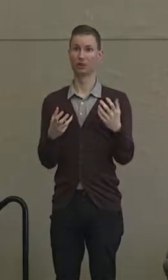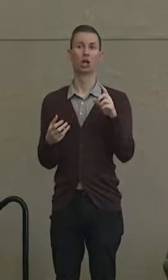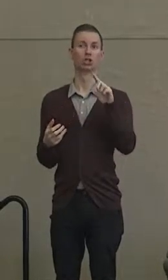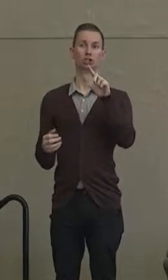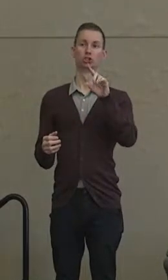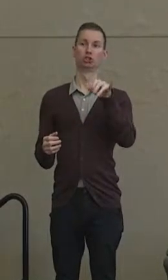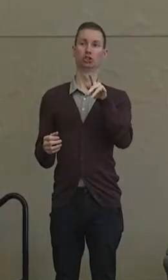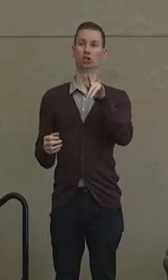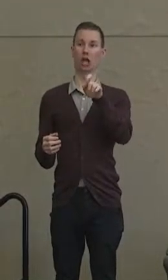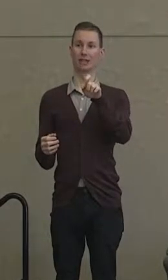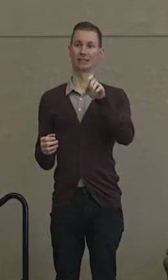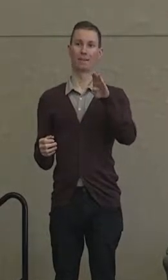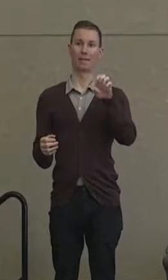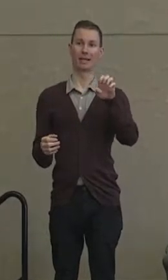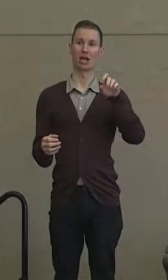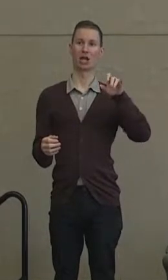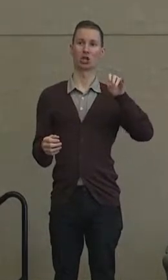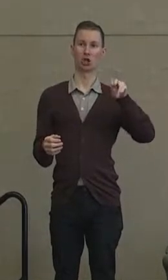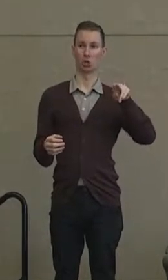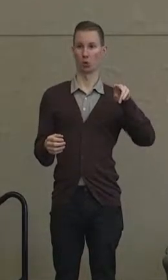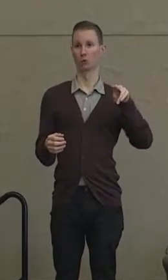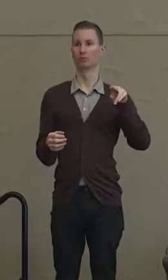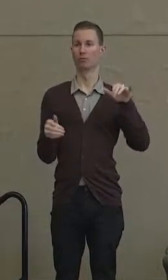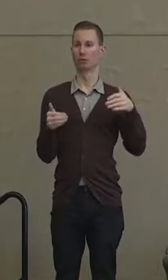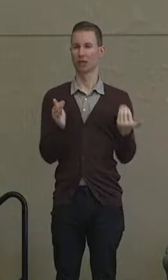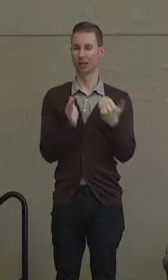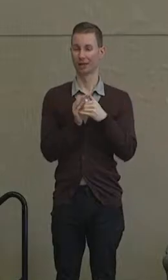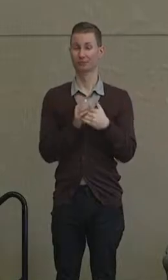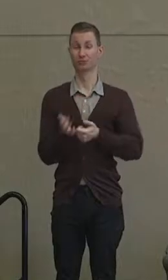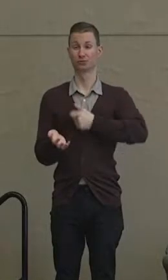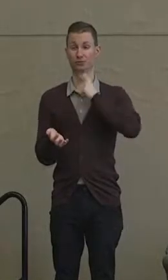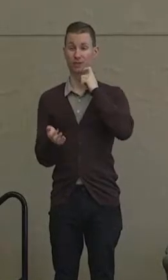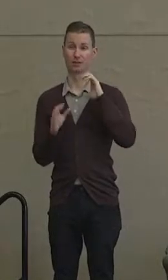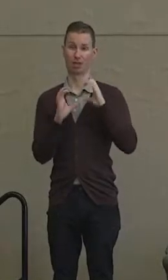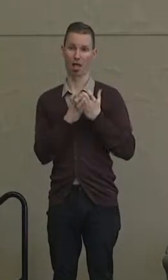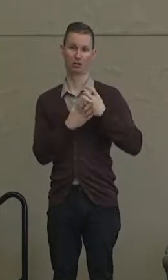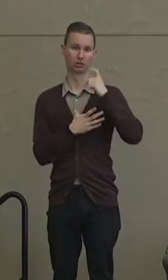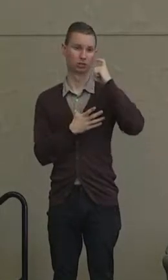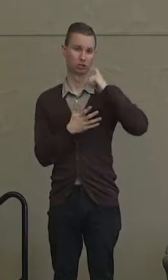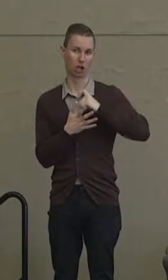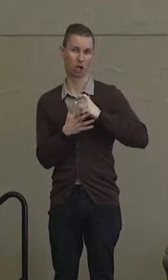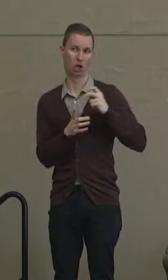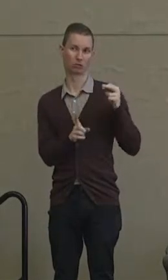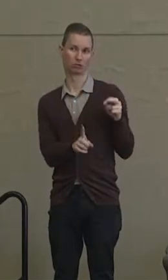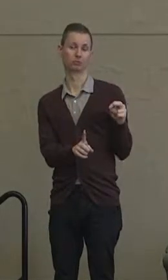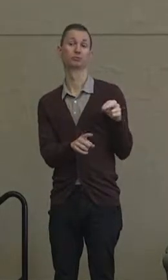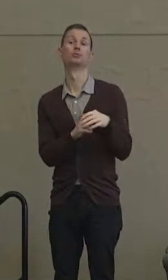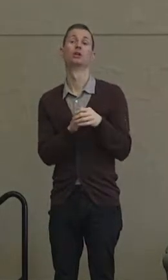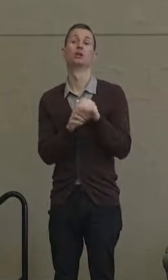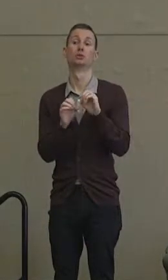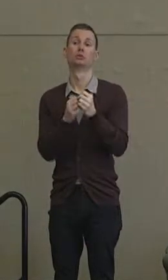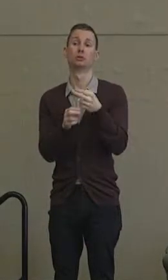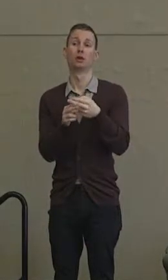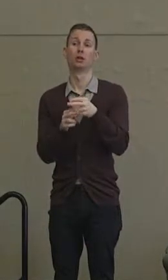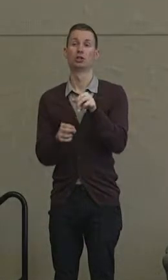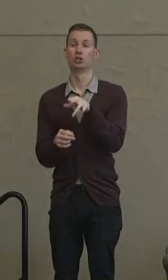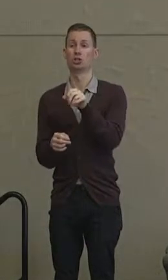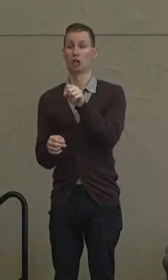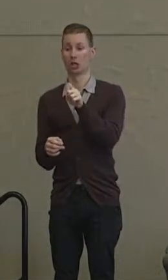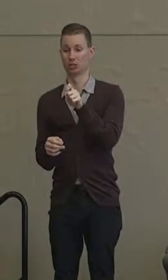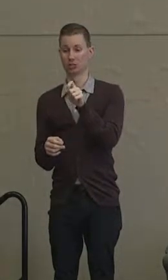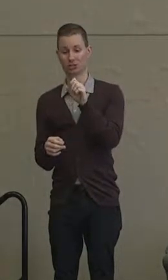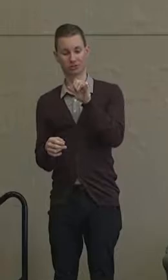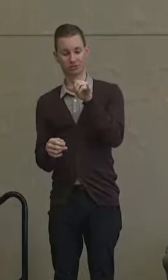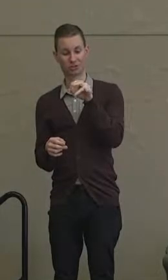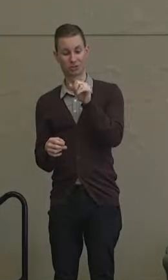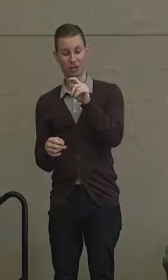You, and it's focused, again, with a race and class and gender lens to it. The organization is called Just Be You, and